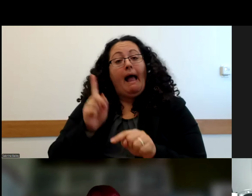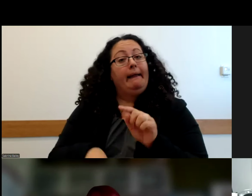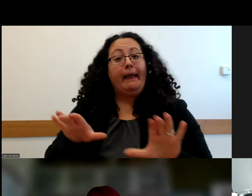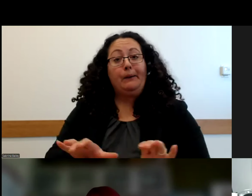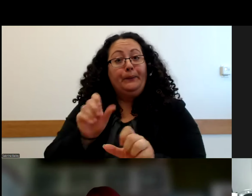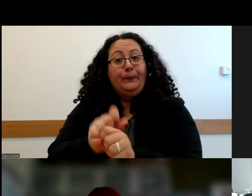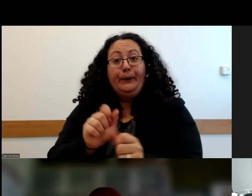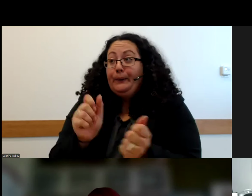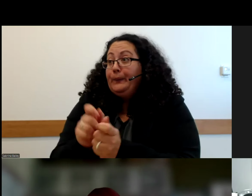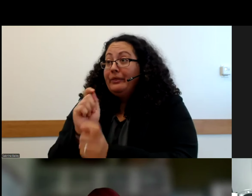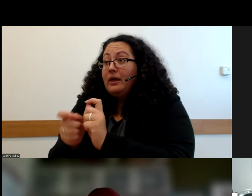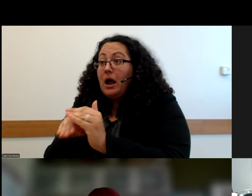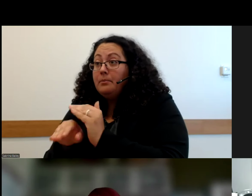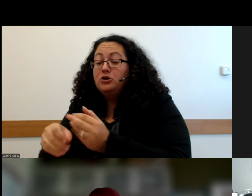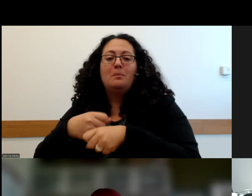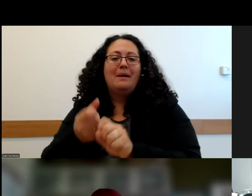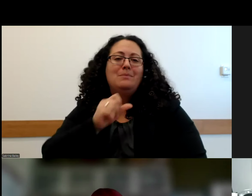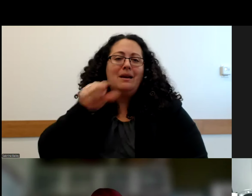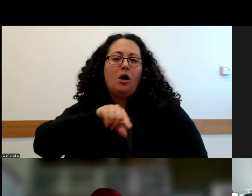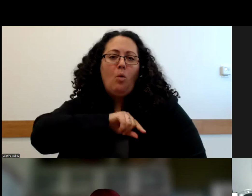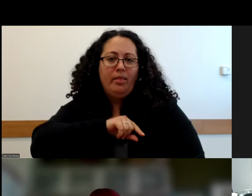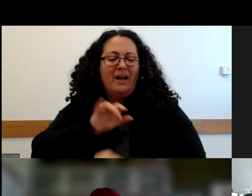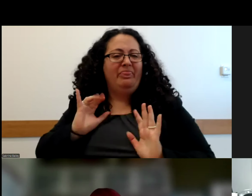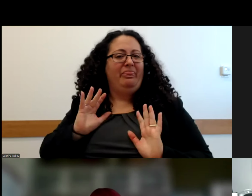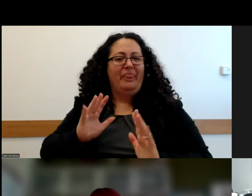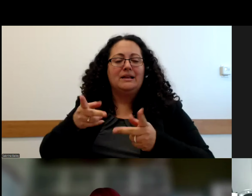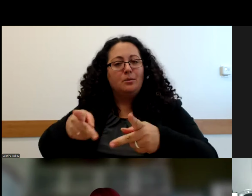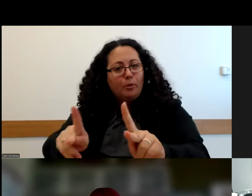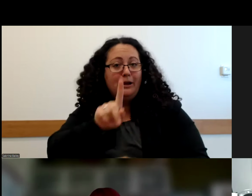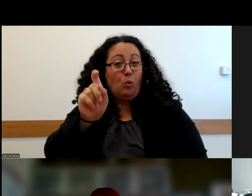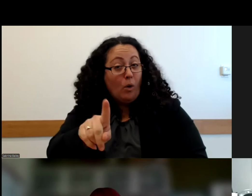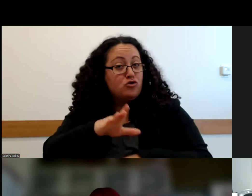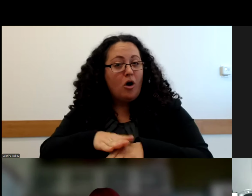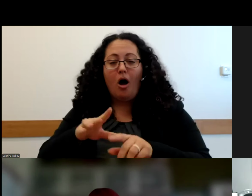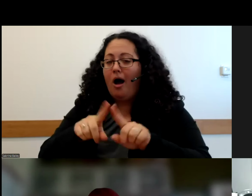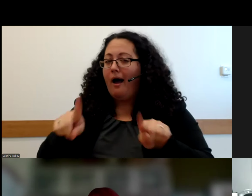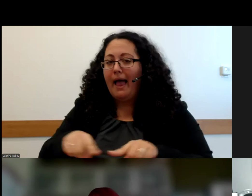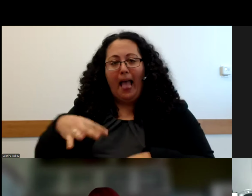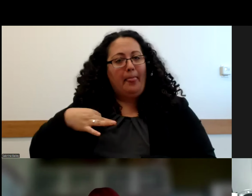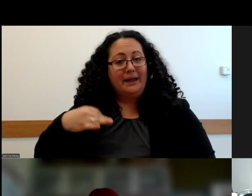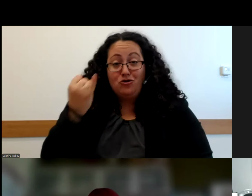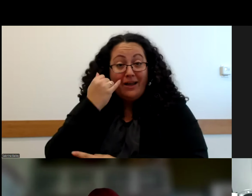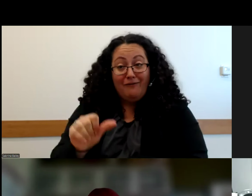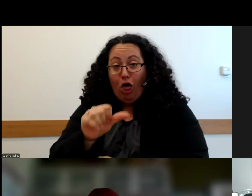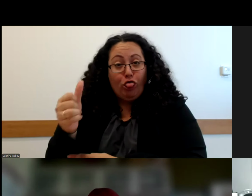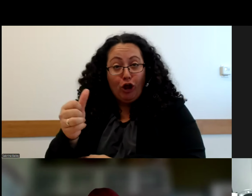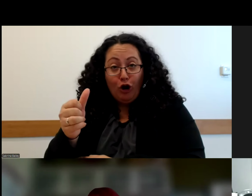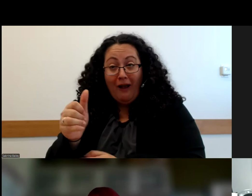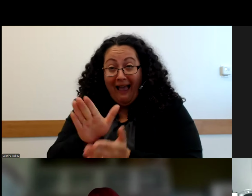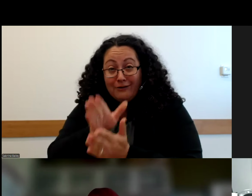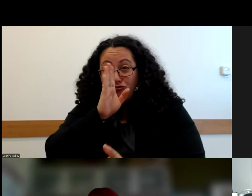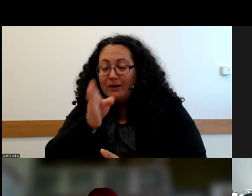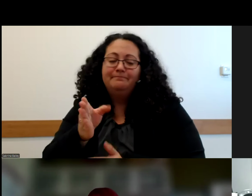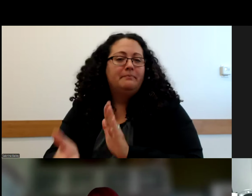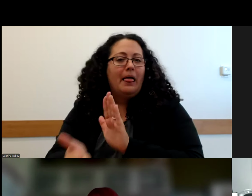even with an accommodation, which would make me unqualified. So that's a permissible question, but anything other than that would be a